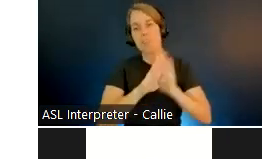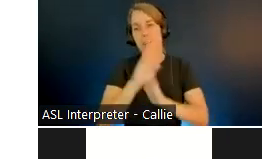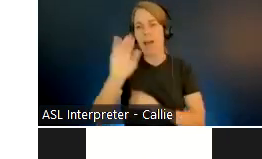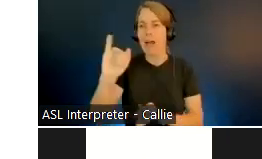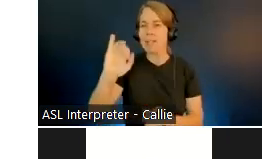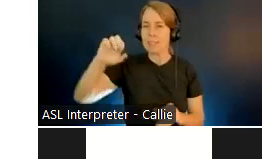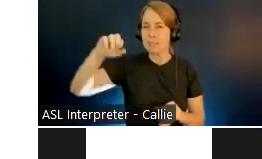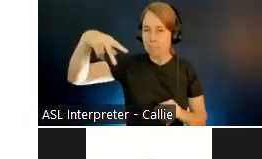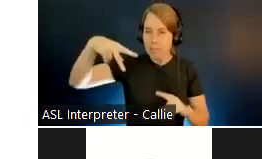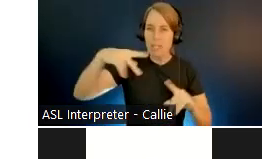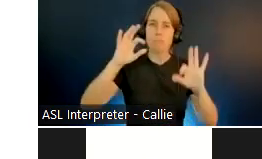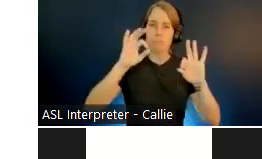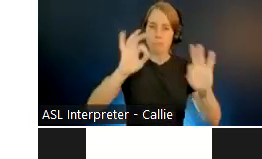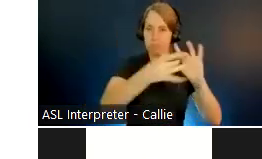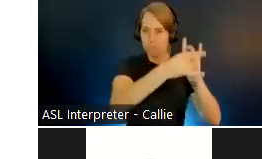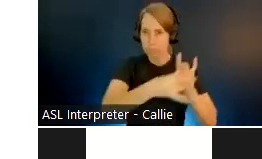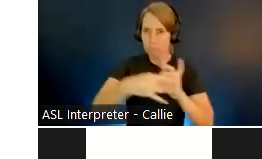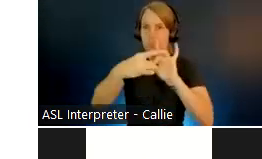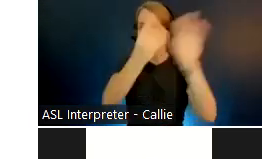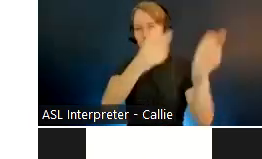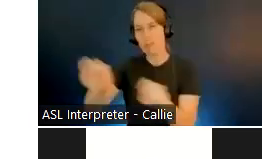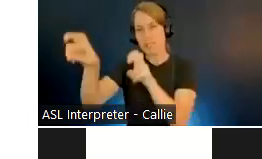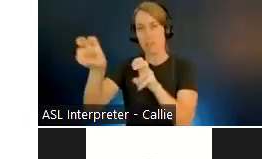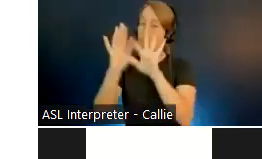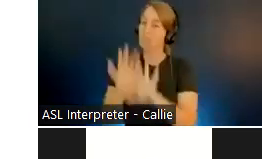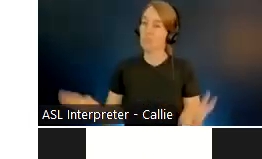this area. Next slide, please.